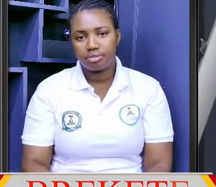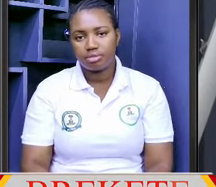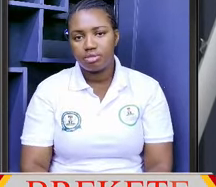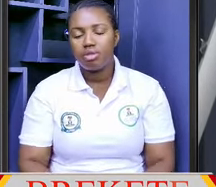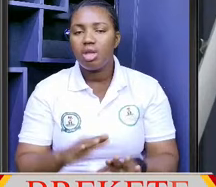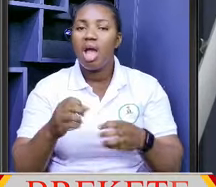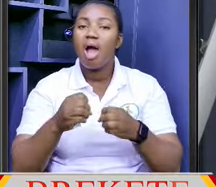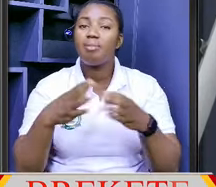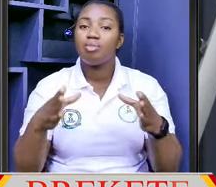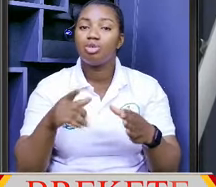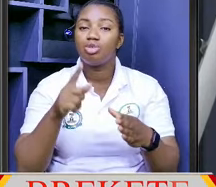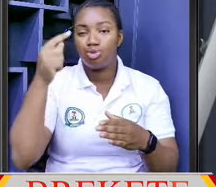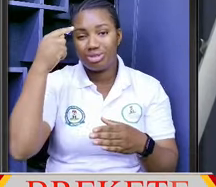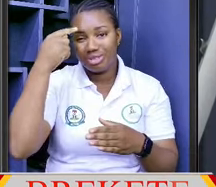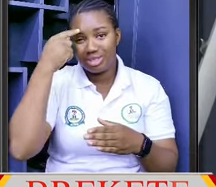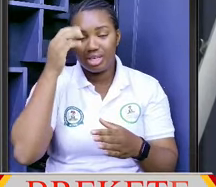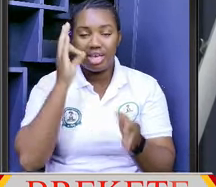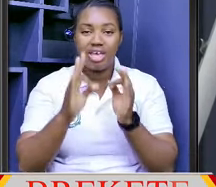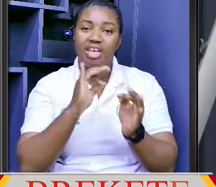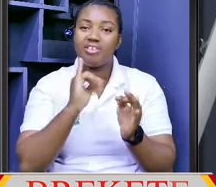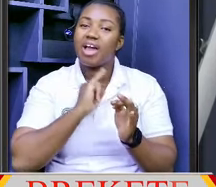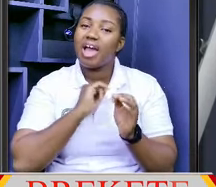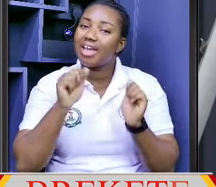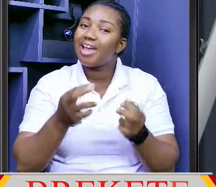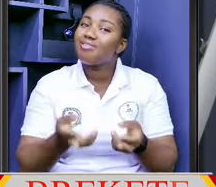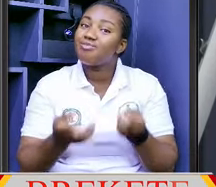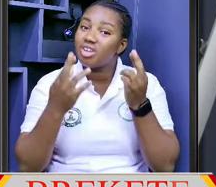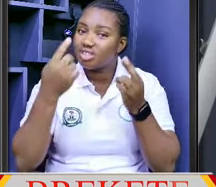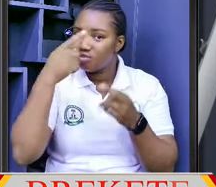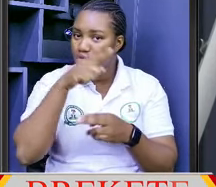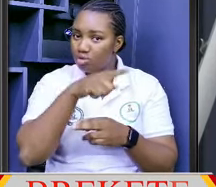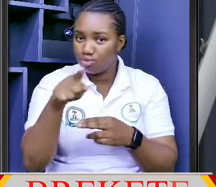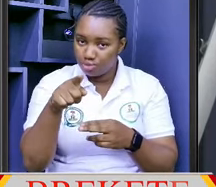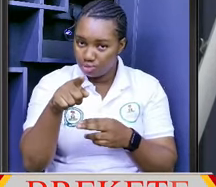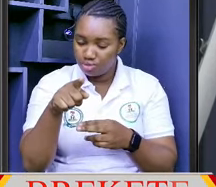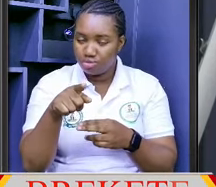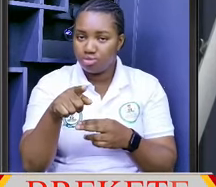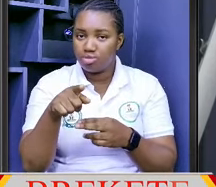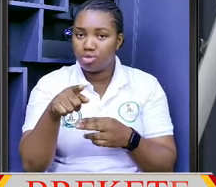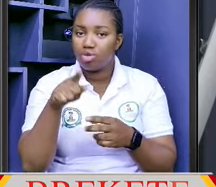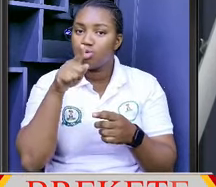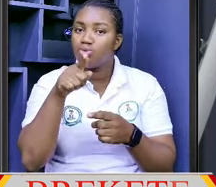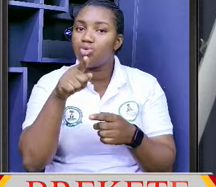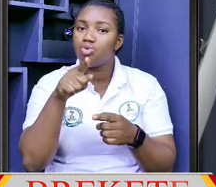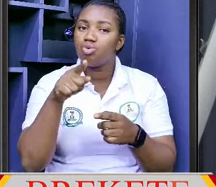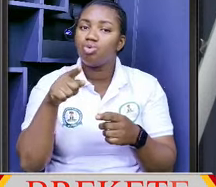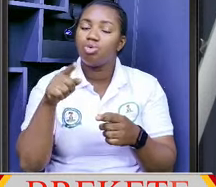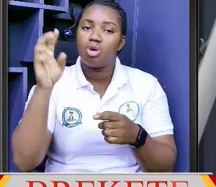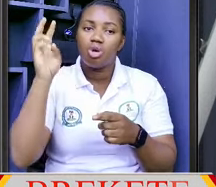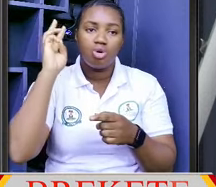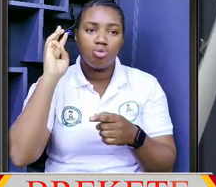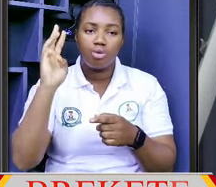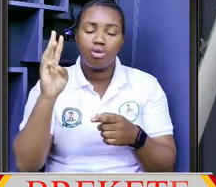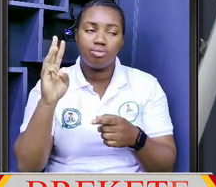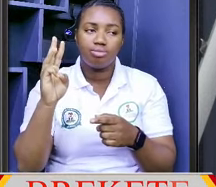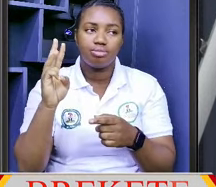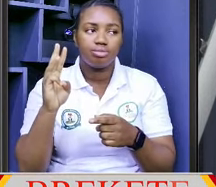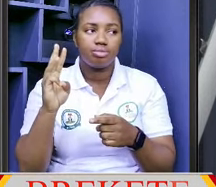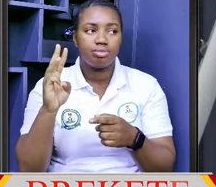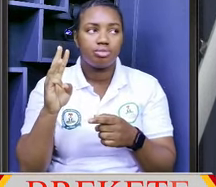how much you think, say, if I feel raised for you, you go,